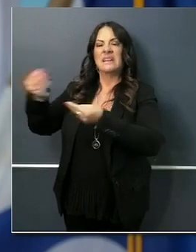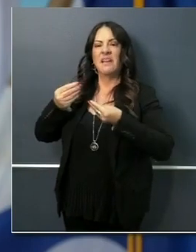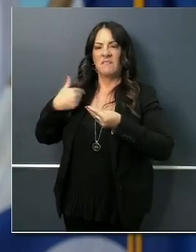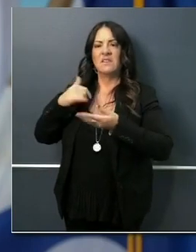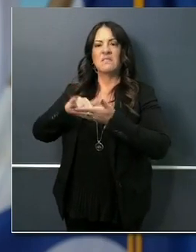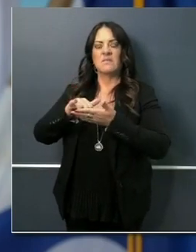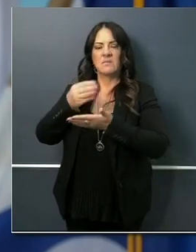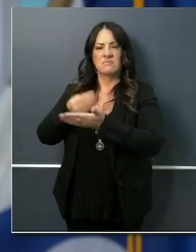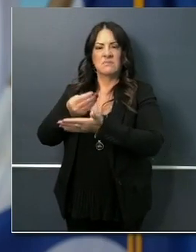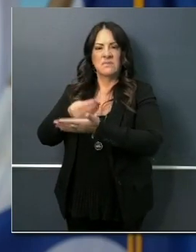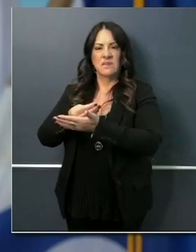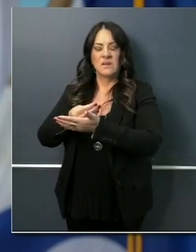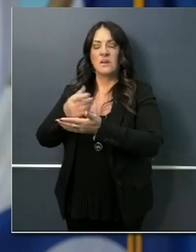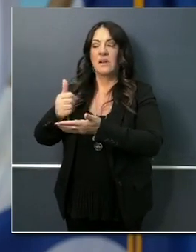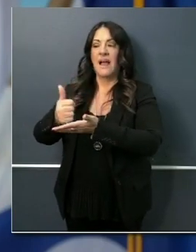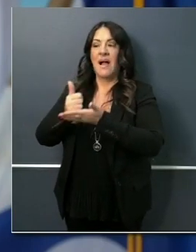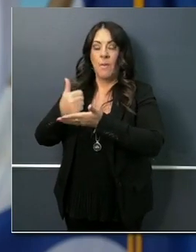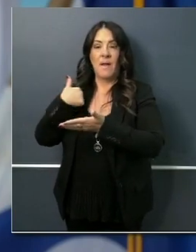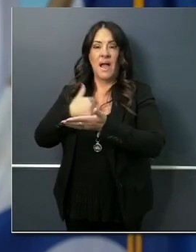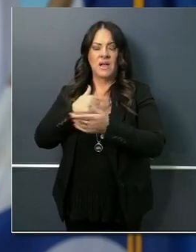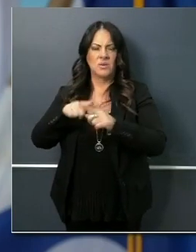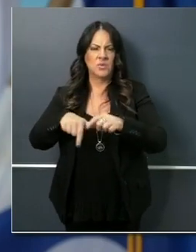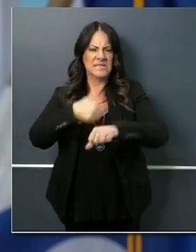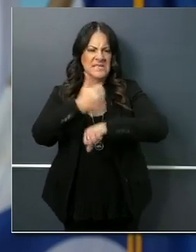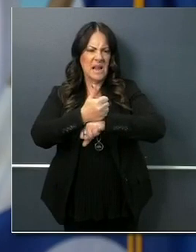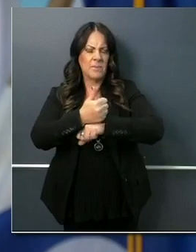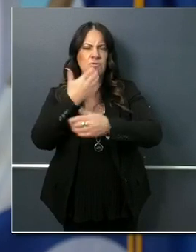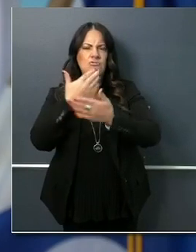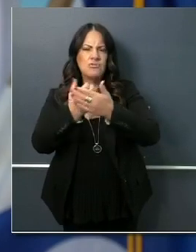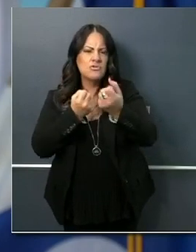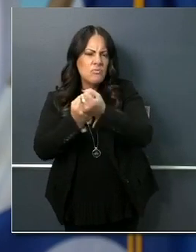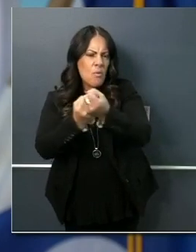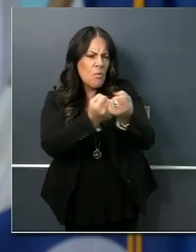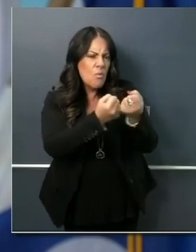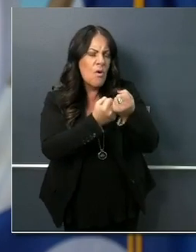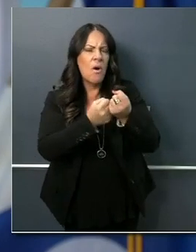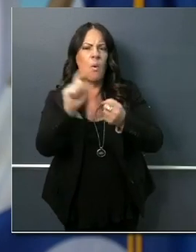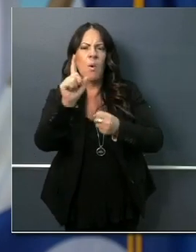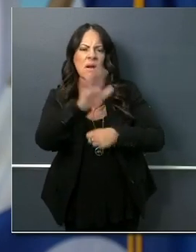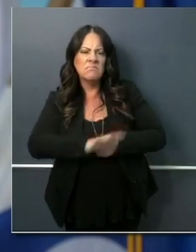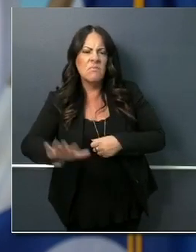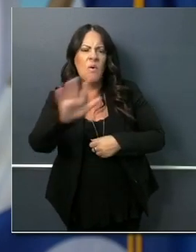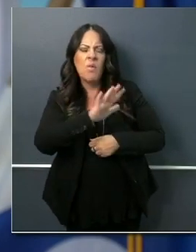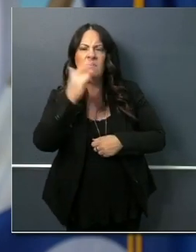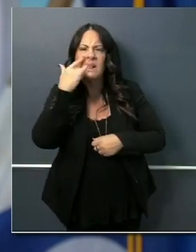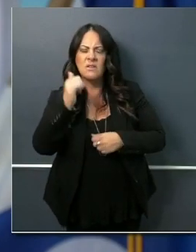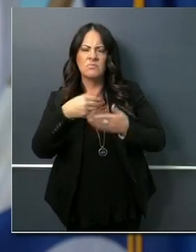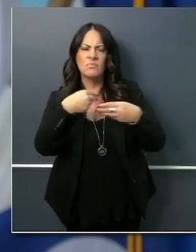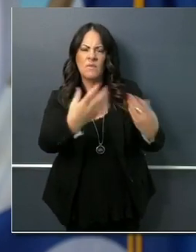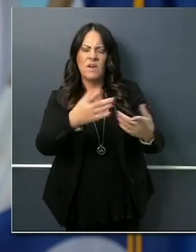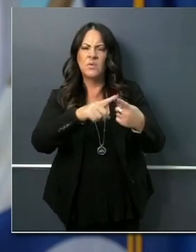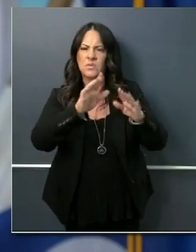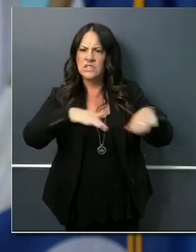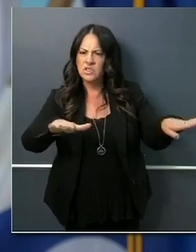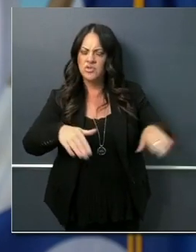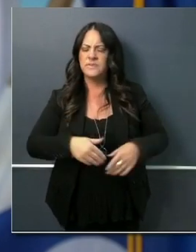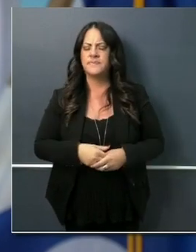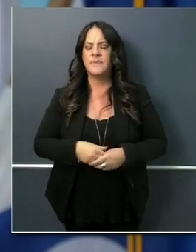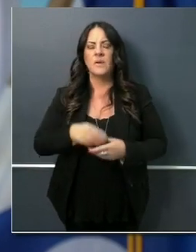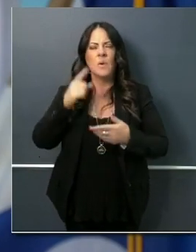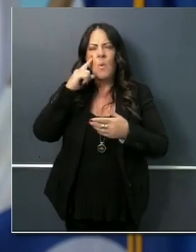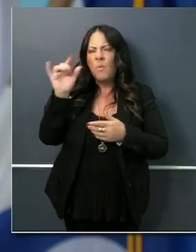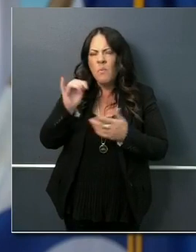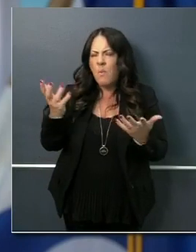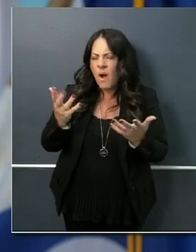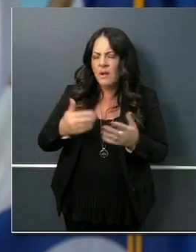resources to invest in building supports all throughout the state of California. And what I mean by building supports is along